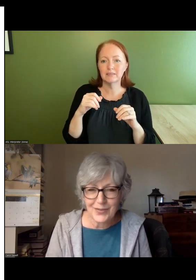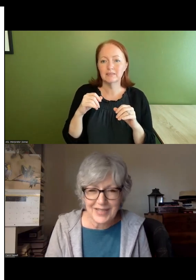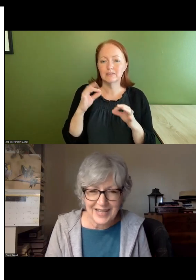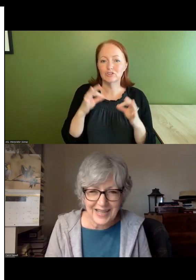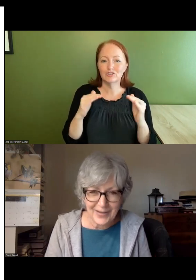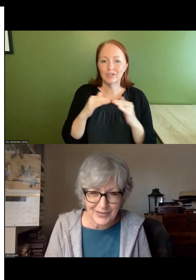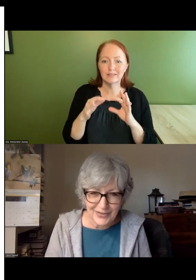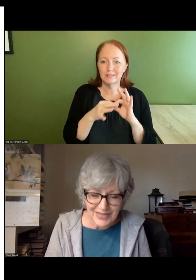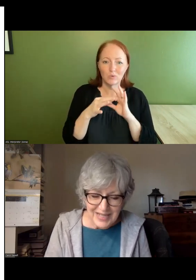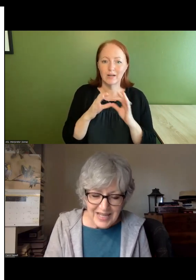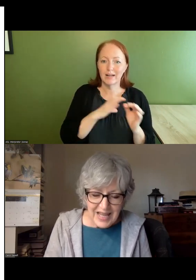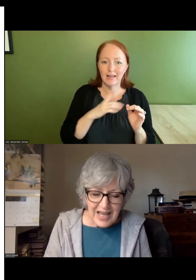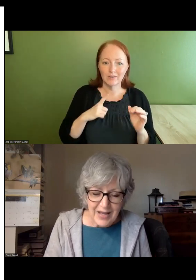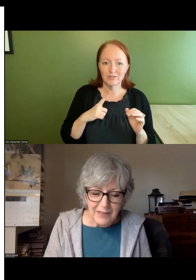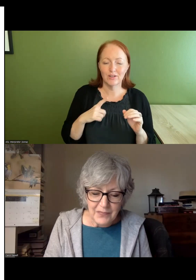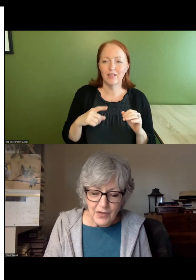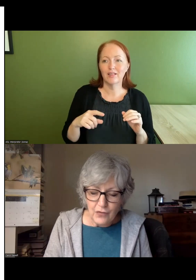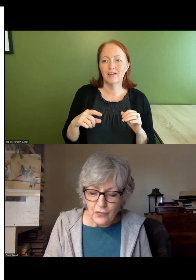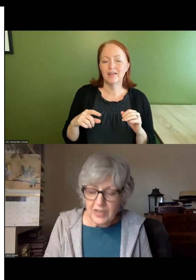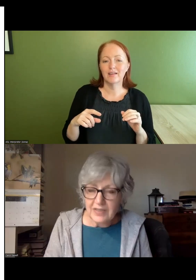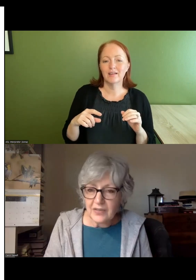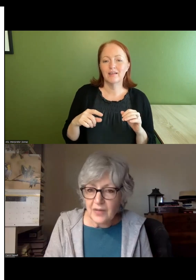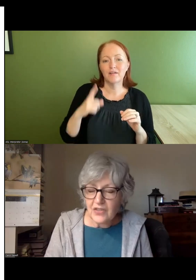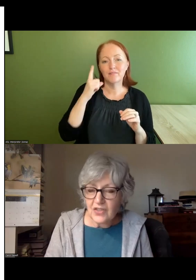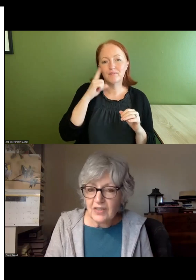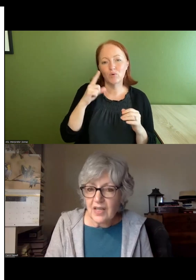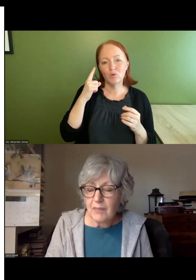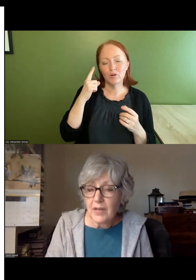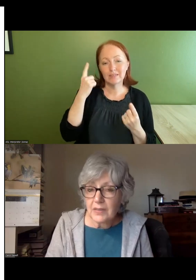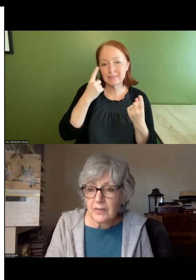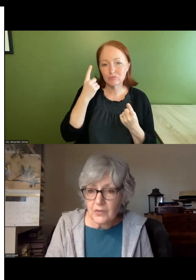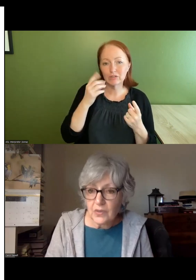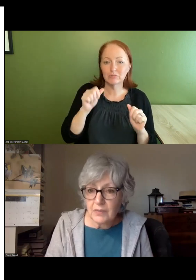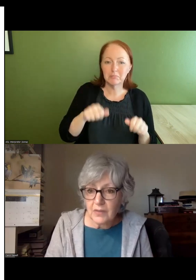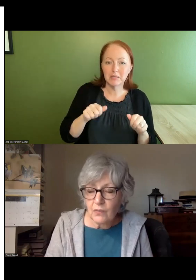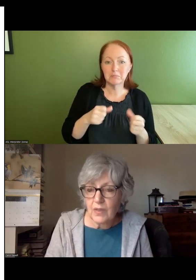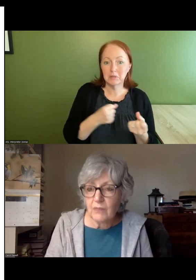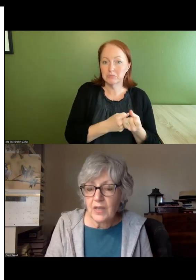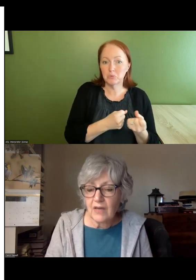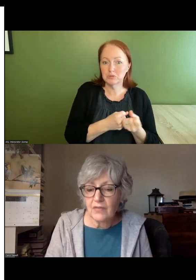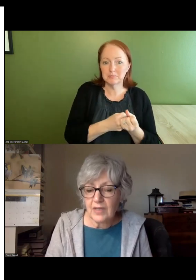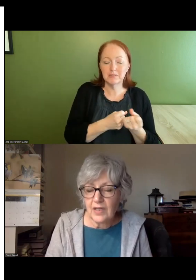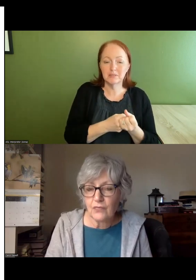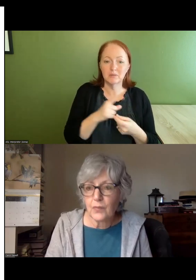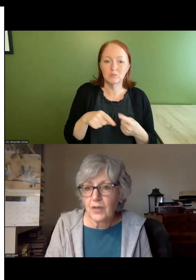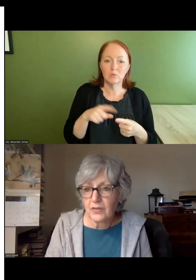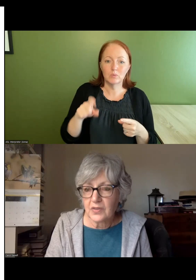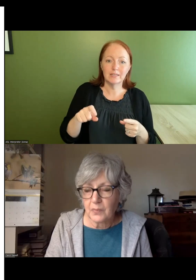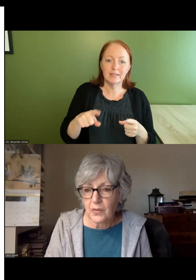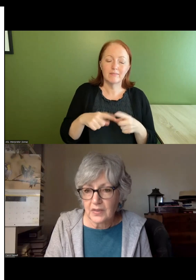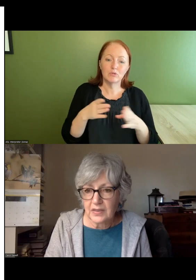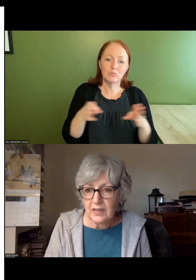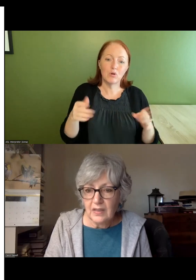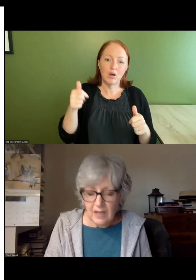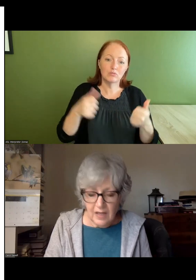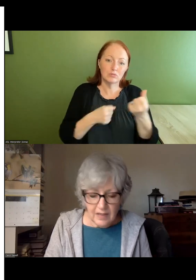Justice Coordinating Council for consideration and possible endorsement when we have the need for broader